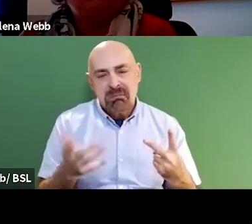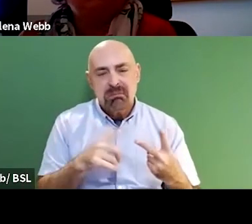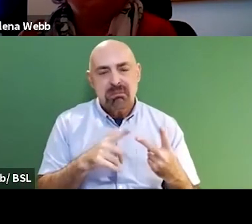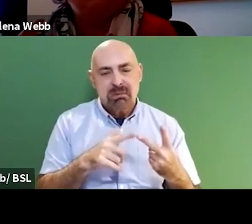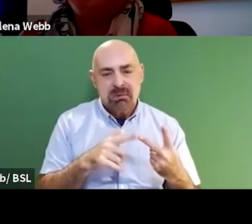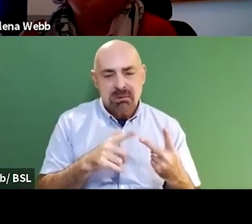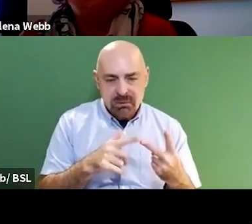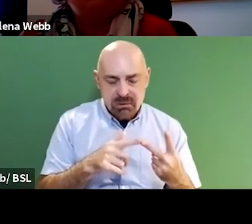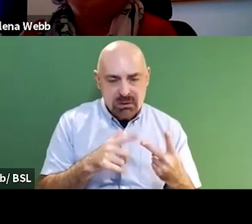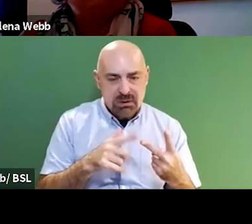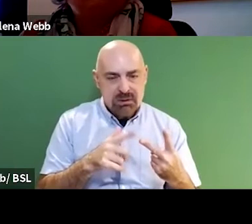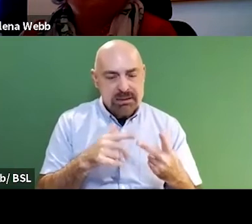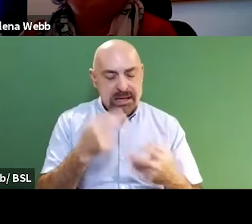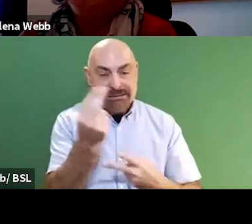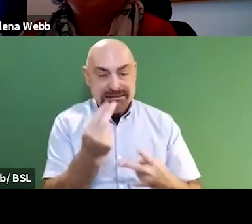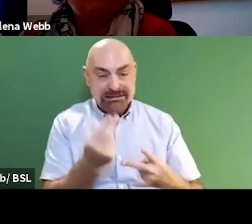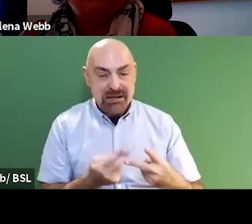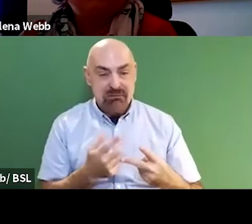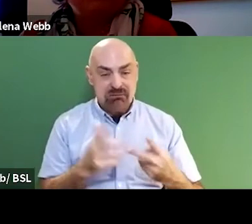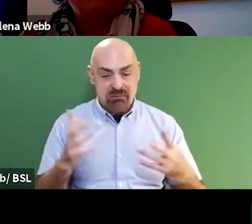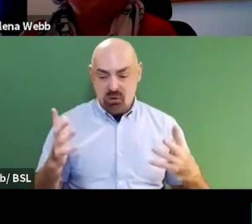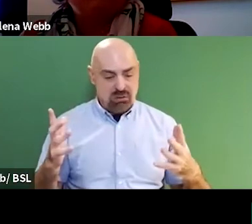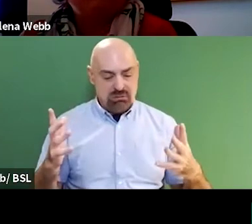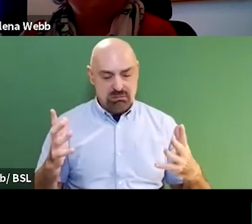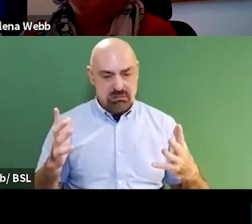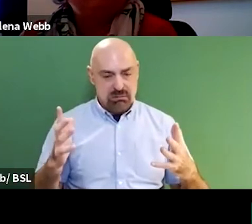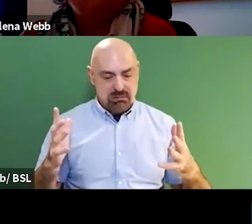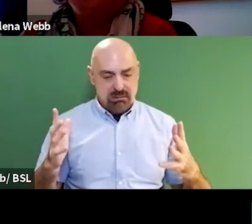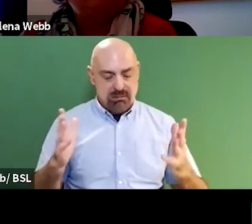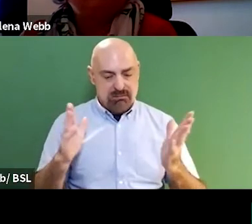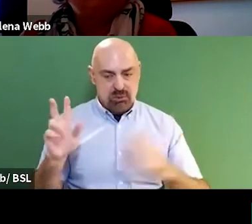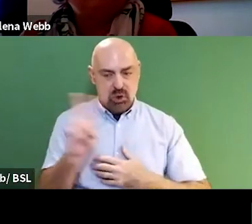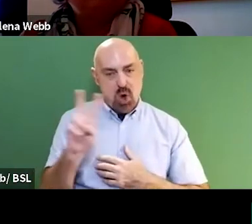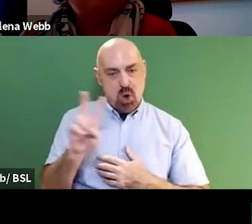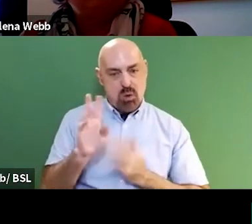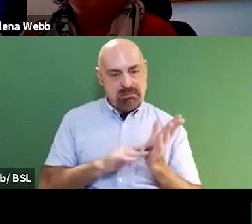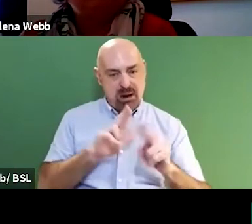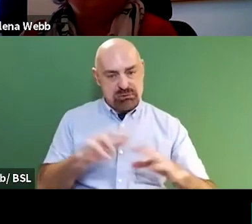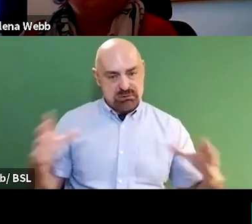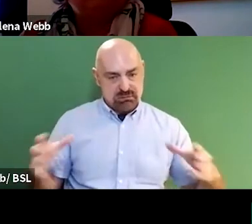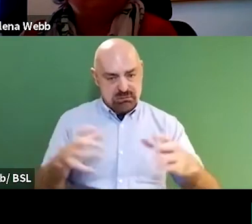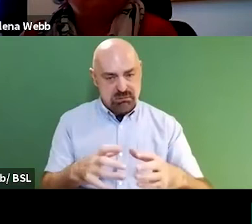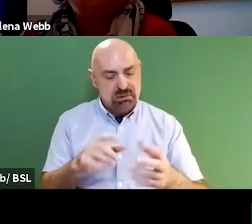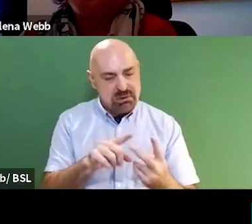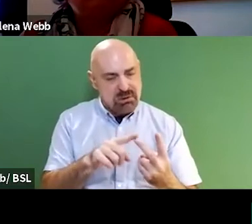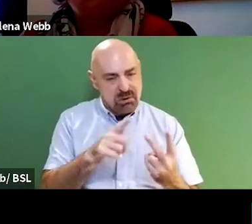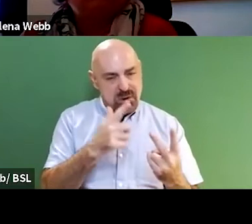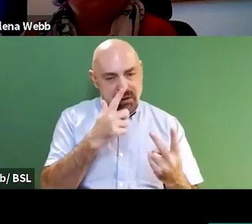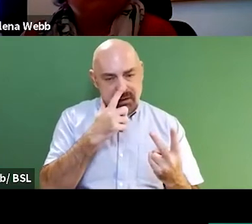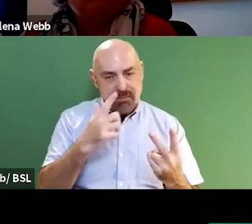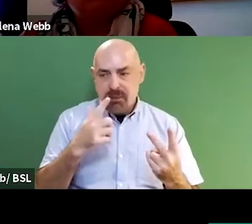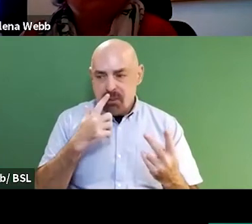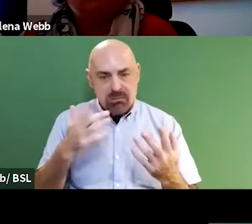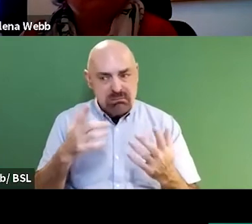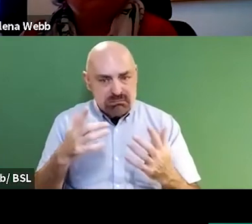and developed to support co-location of services. So we deliver services and we work out of our family hubs as well.